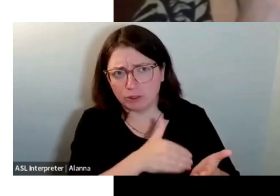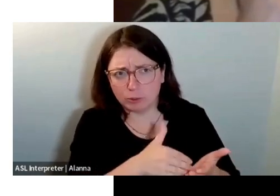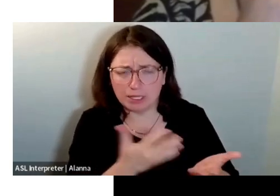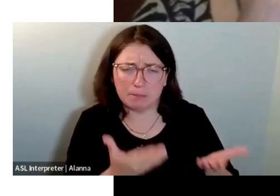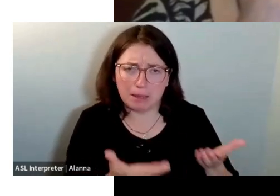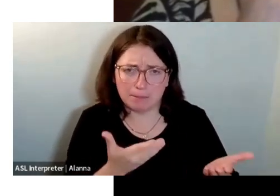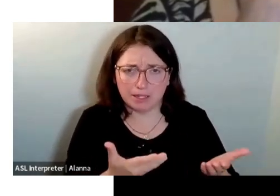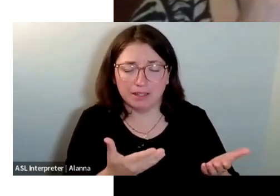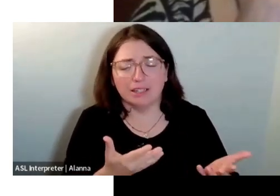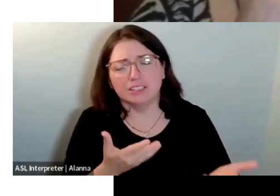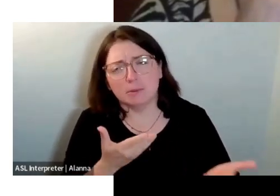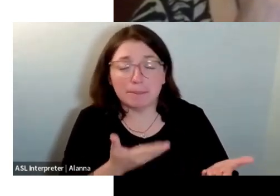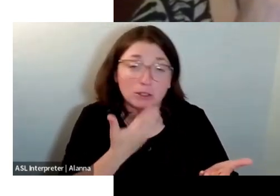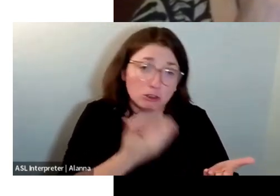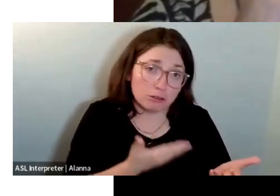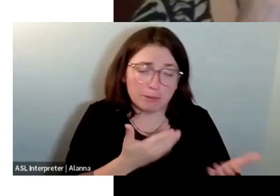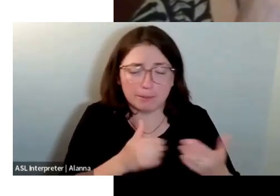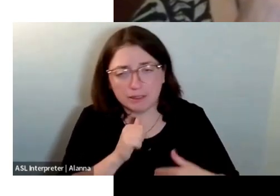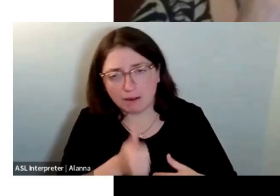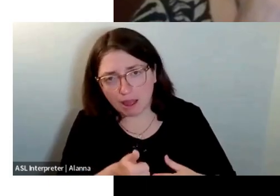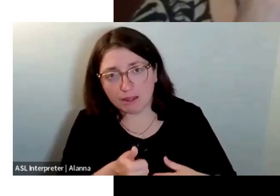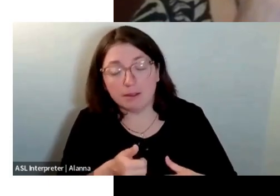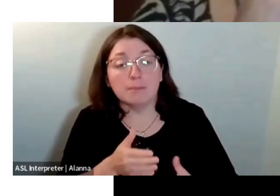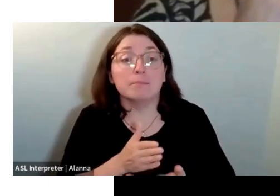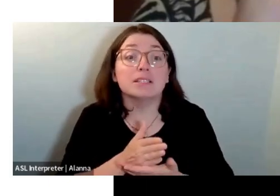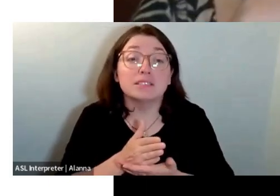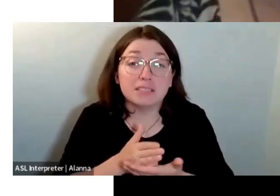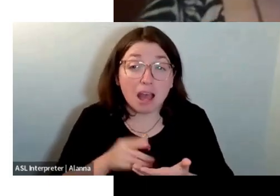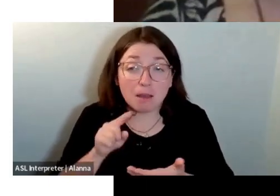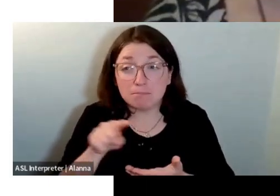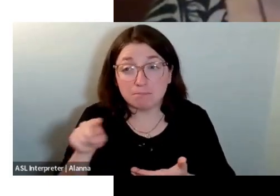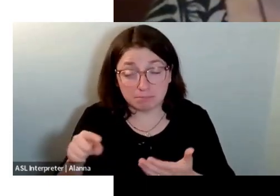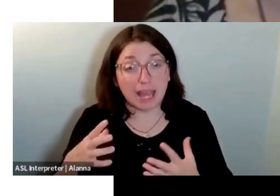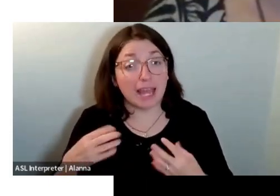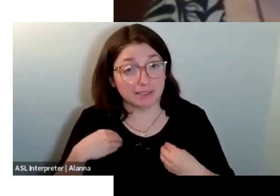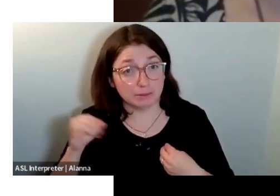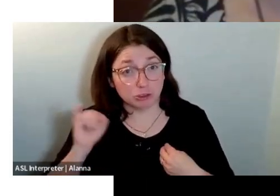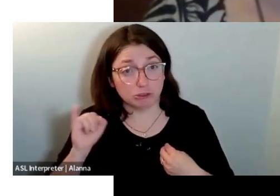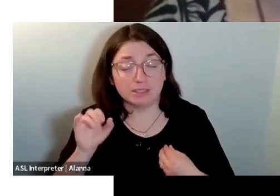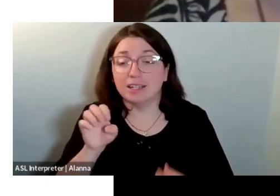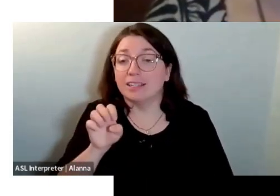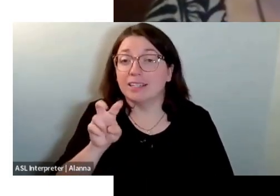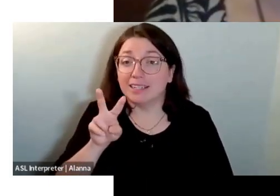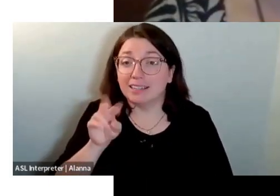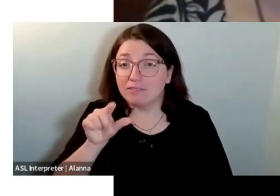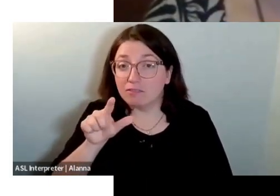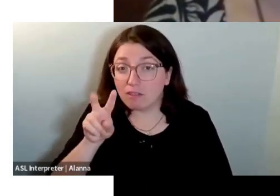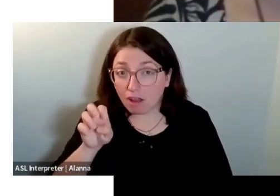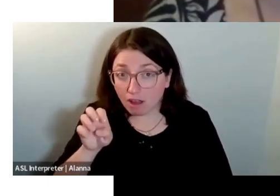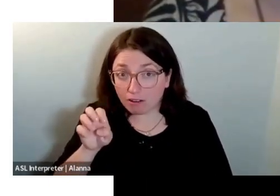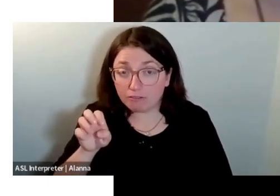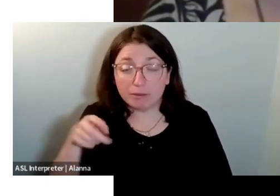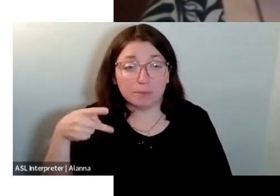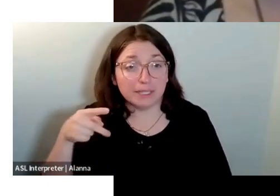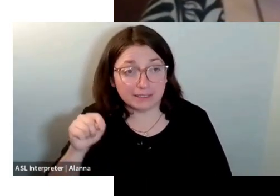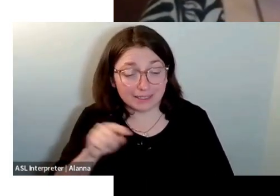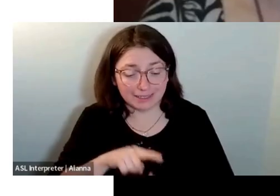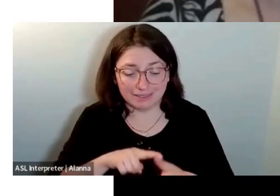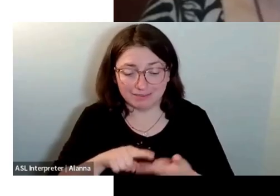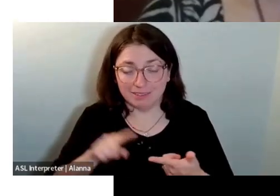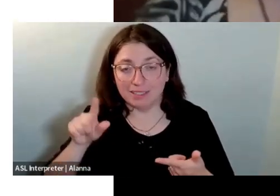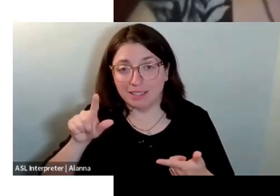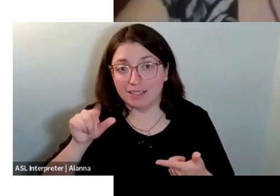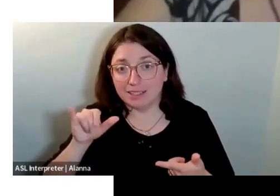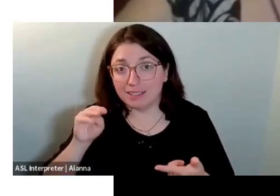town who take insurance, Evolve PT. Um, uh, Limitless has some good